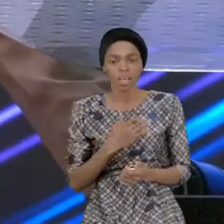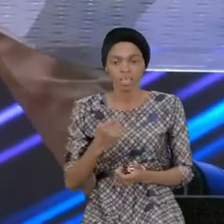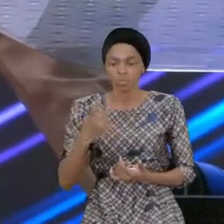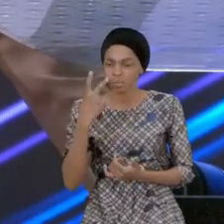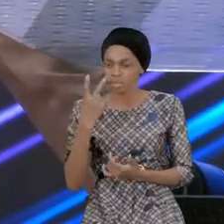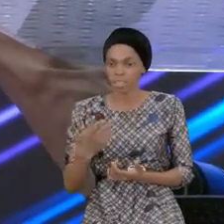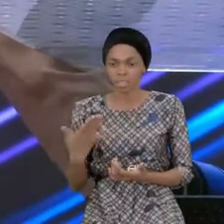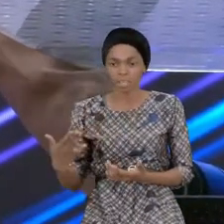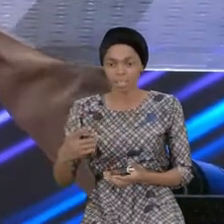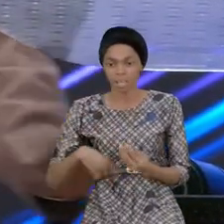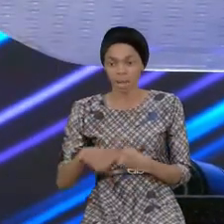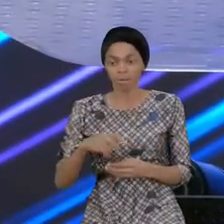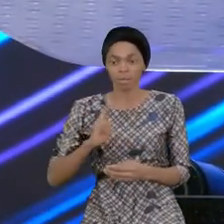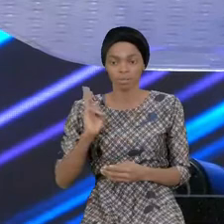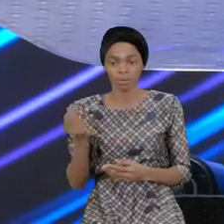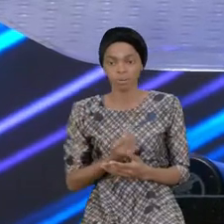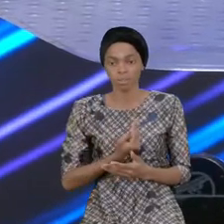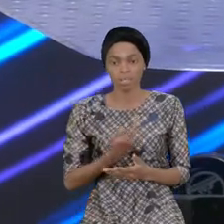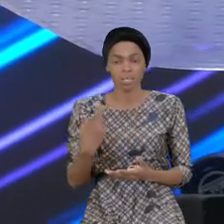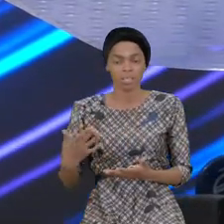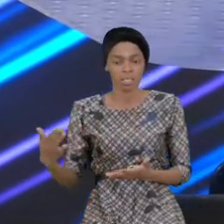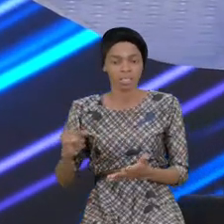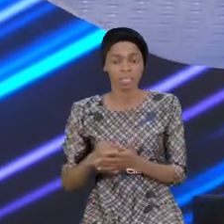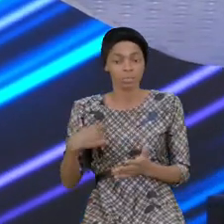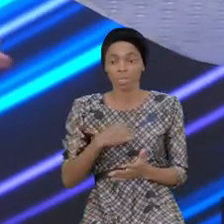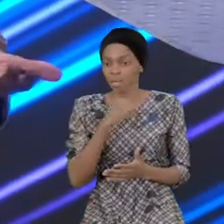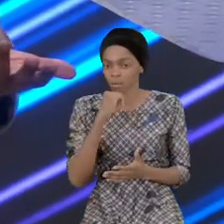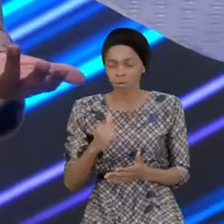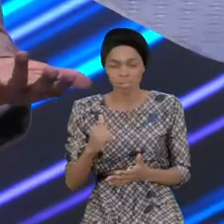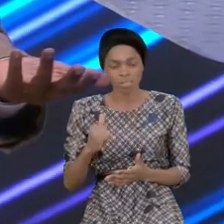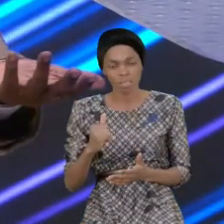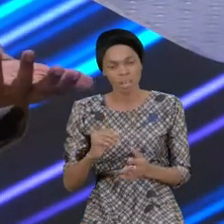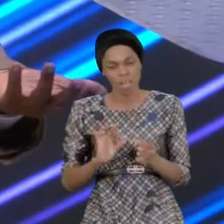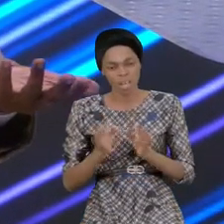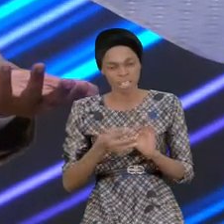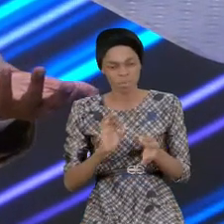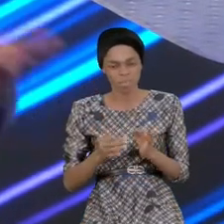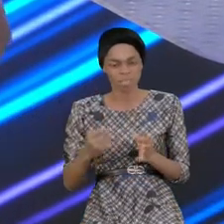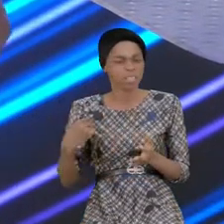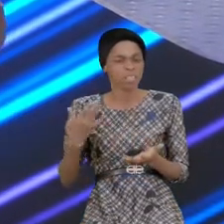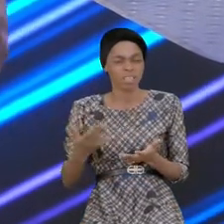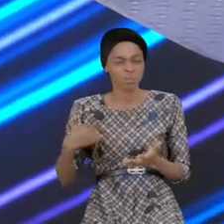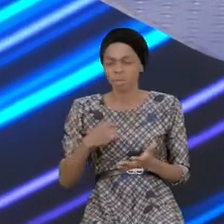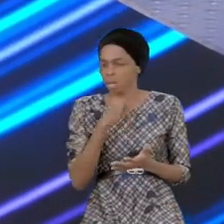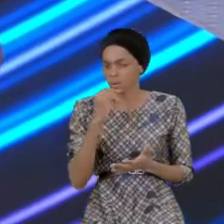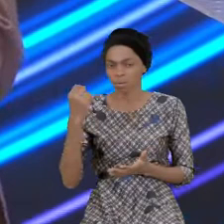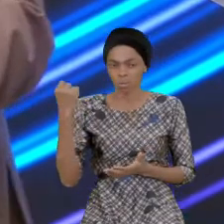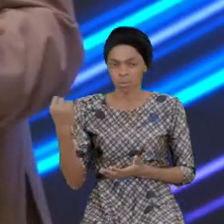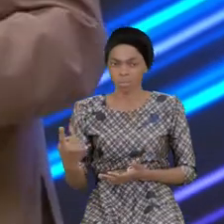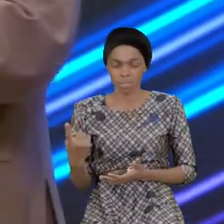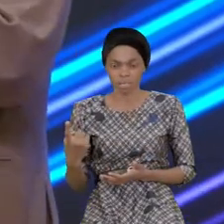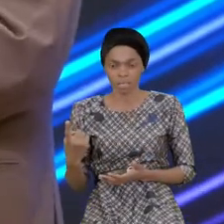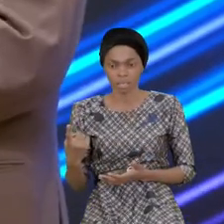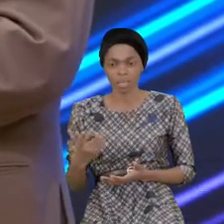things around us, things we cannot interpret, things we cannot give reason for. Things will happen